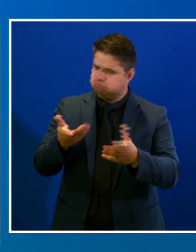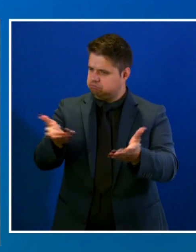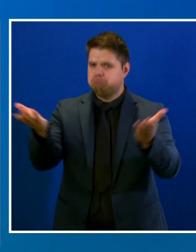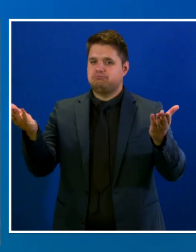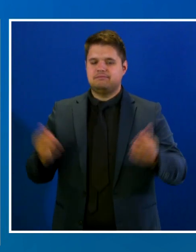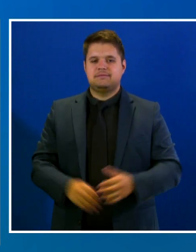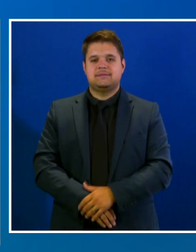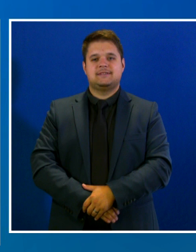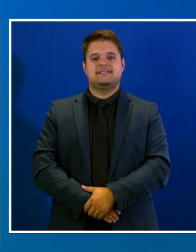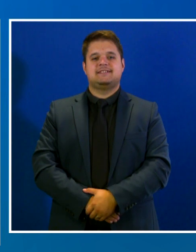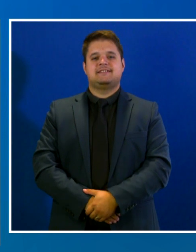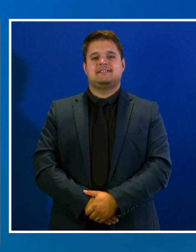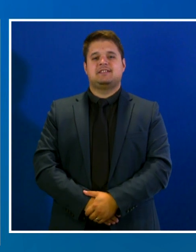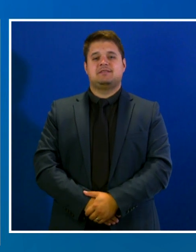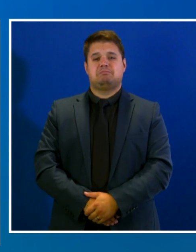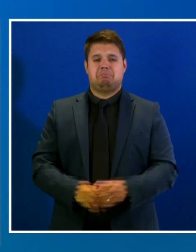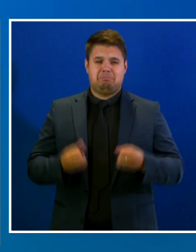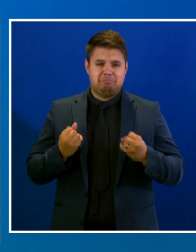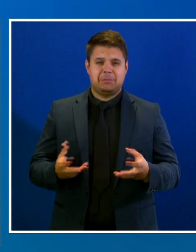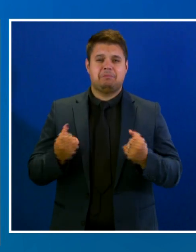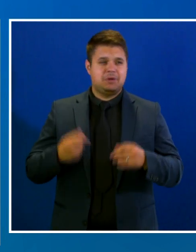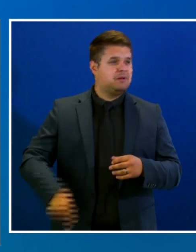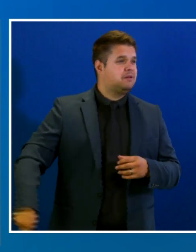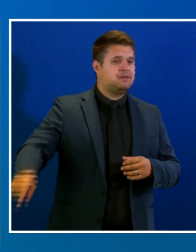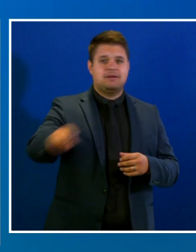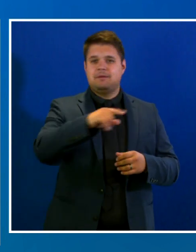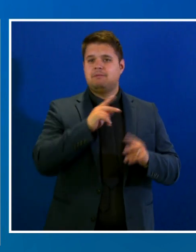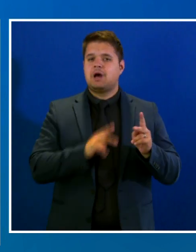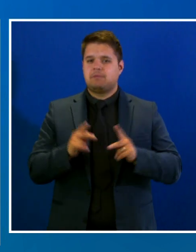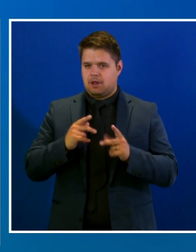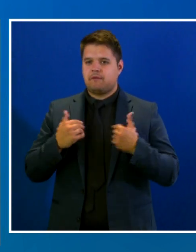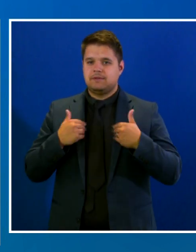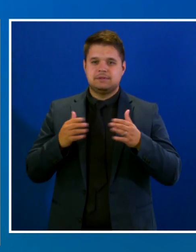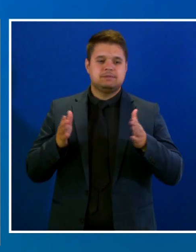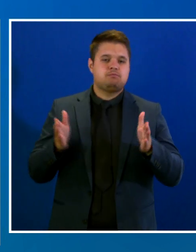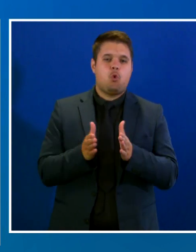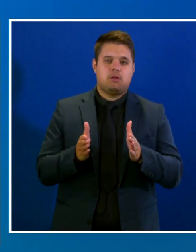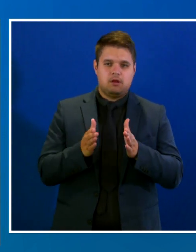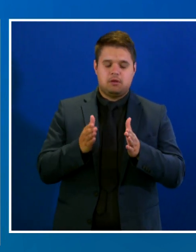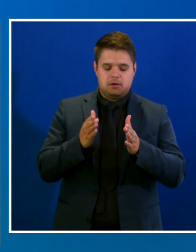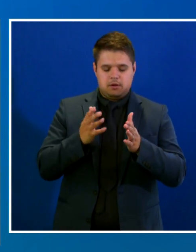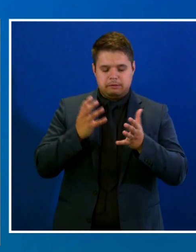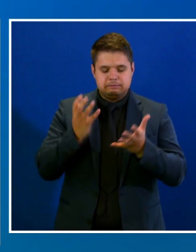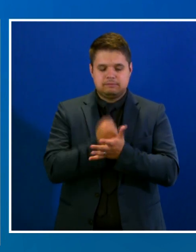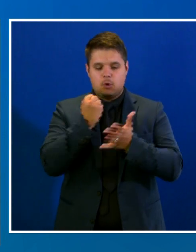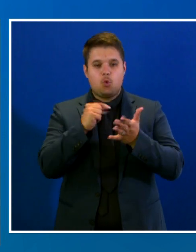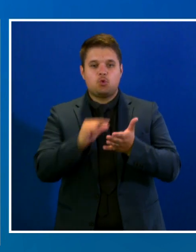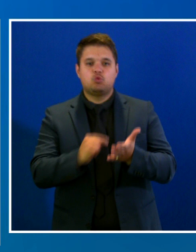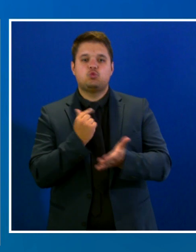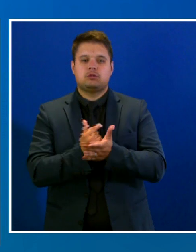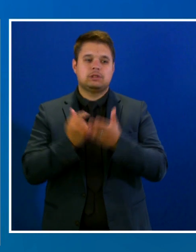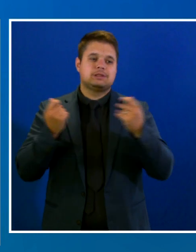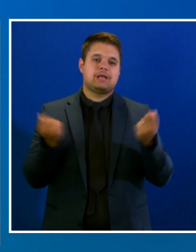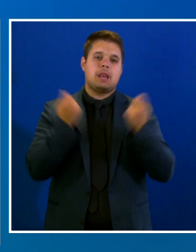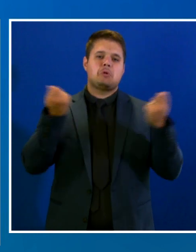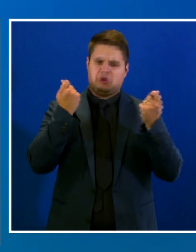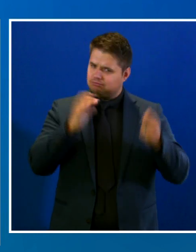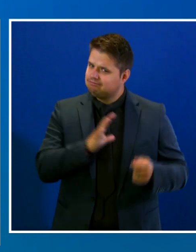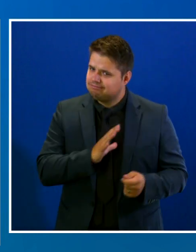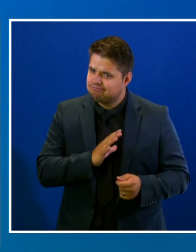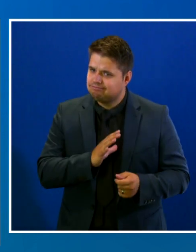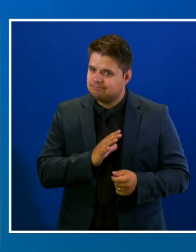graduation ceremonies at various schools throughout the month of June. So if necessary, due to COVID-19 case